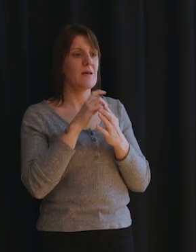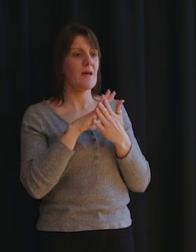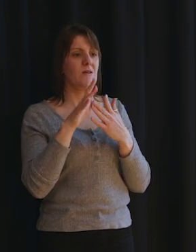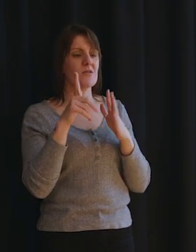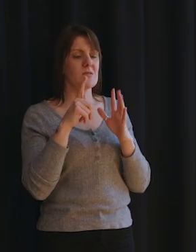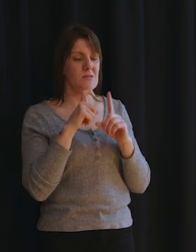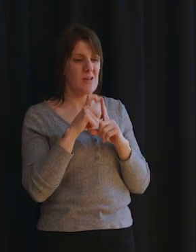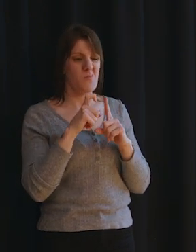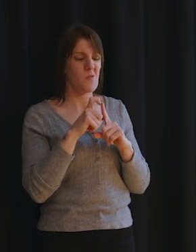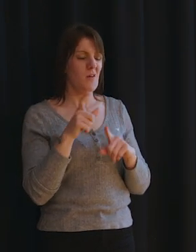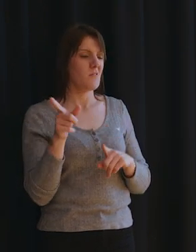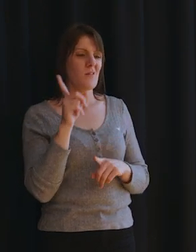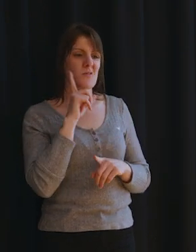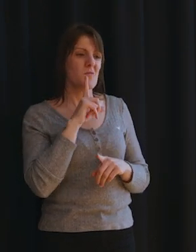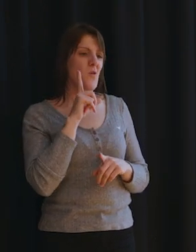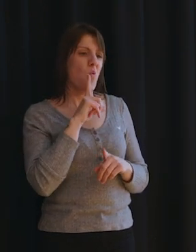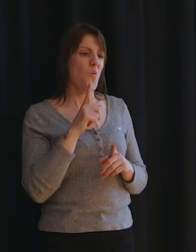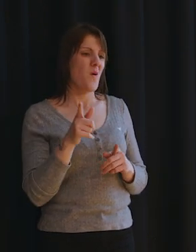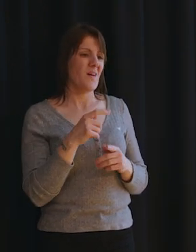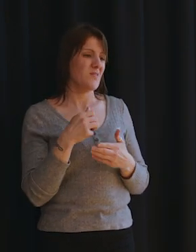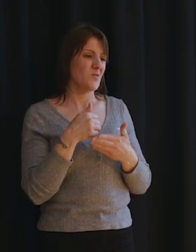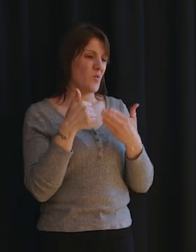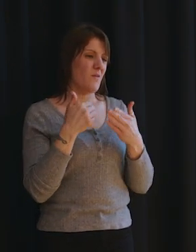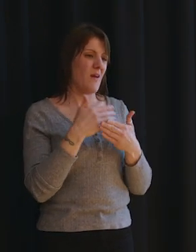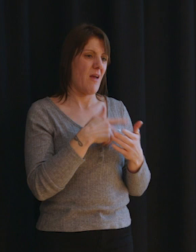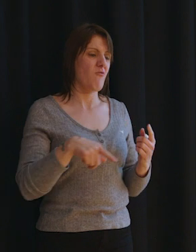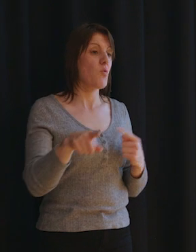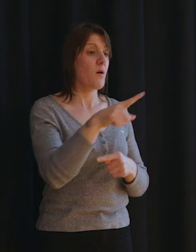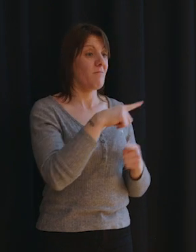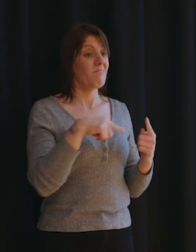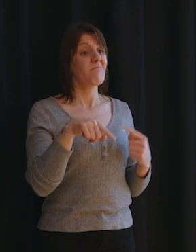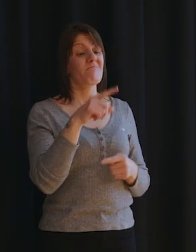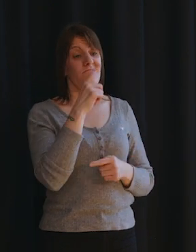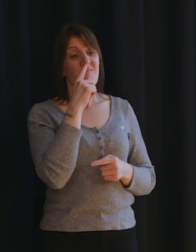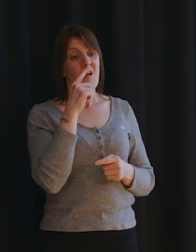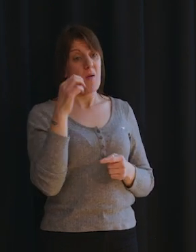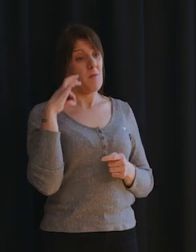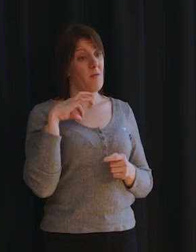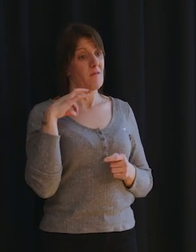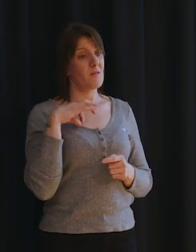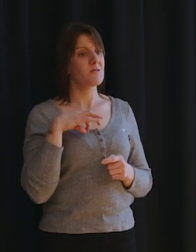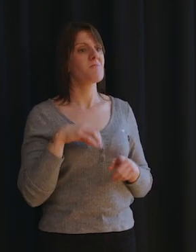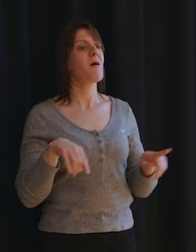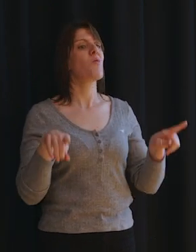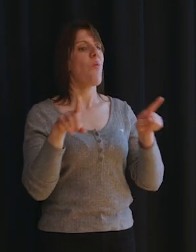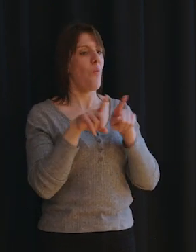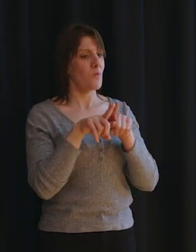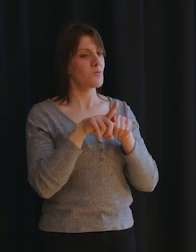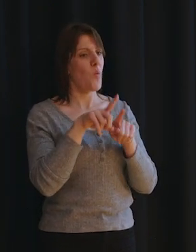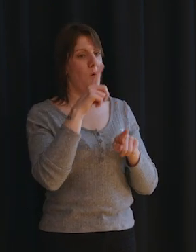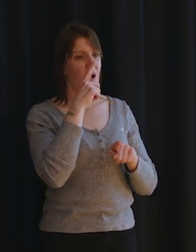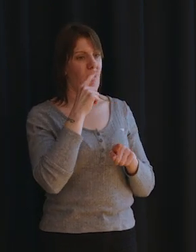for everyone. So they can be beneficial, but also they can be abused as well. And they may